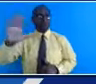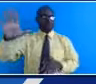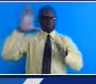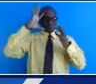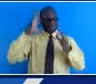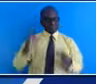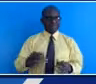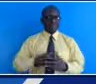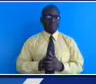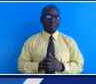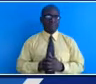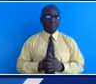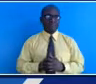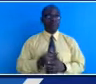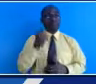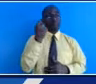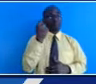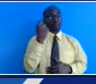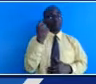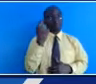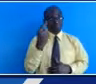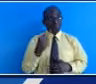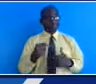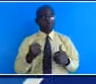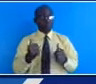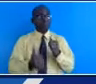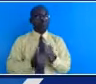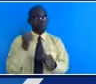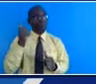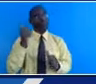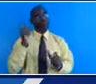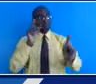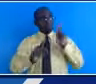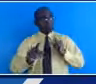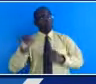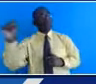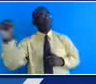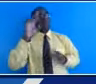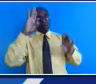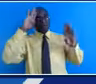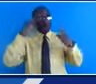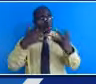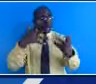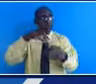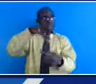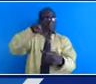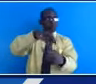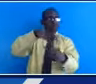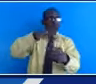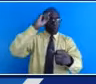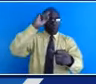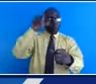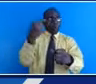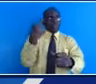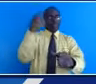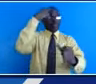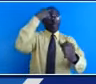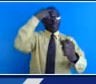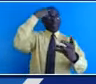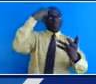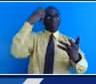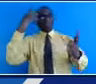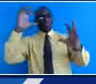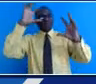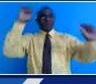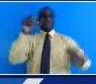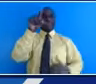all focus on the presidency or the major positions. In fact, people know more about the mayor of New York City than they know the mayor of the village or the city that they